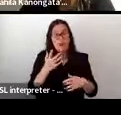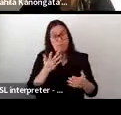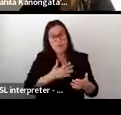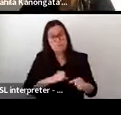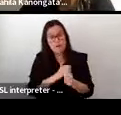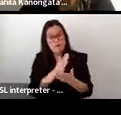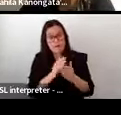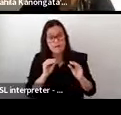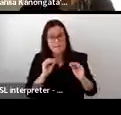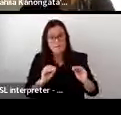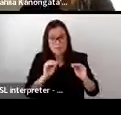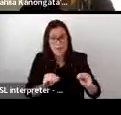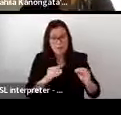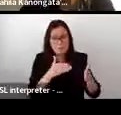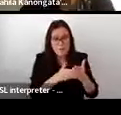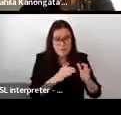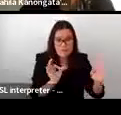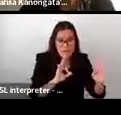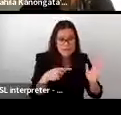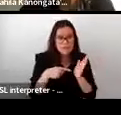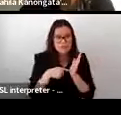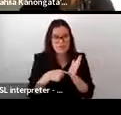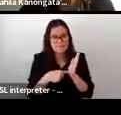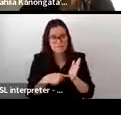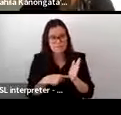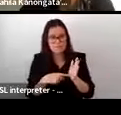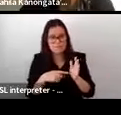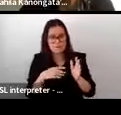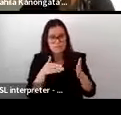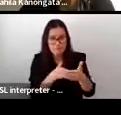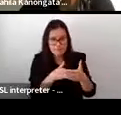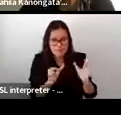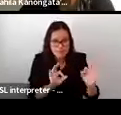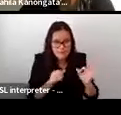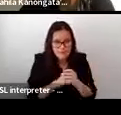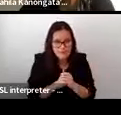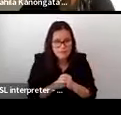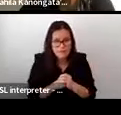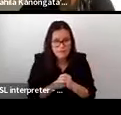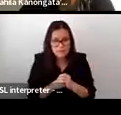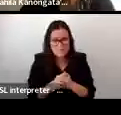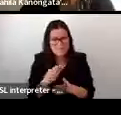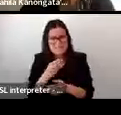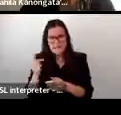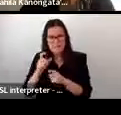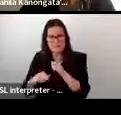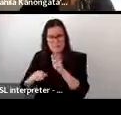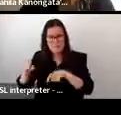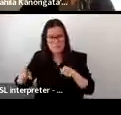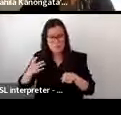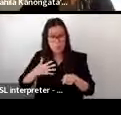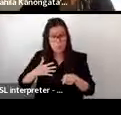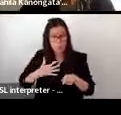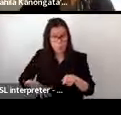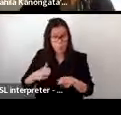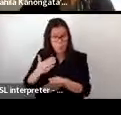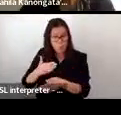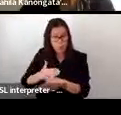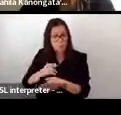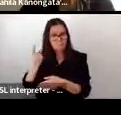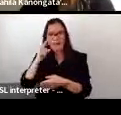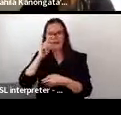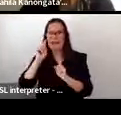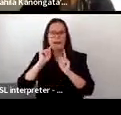in public transportation that people with disabilities want to use to get to work. Businesses want more